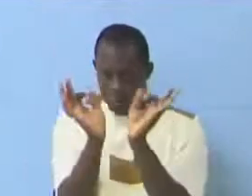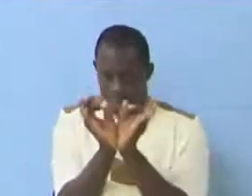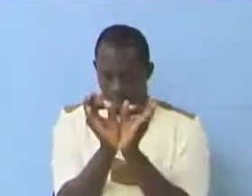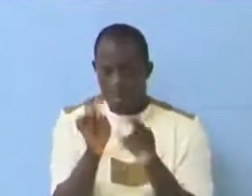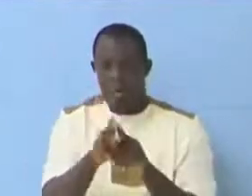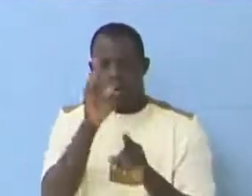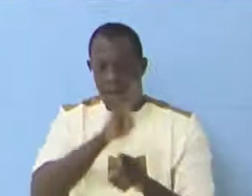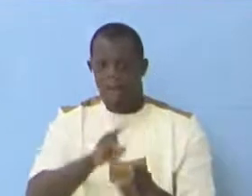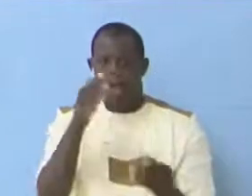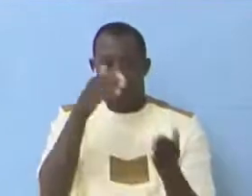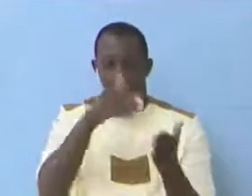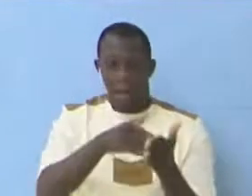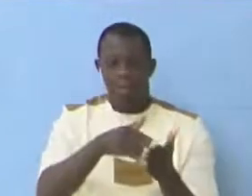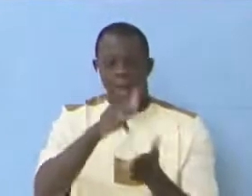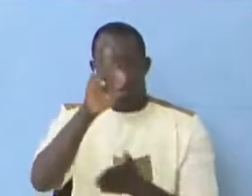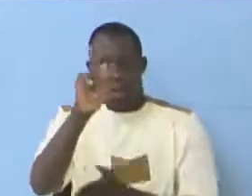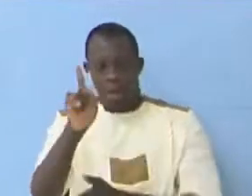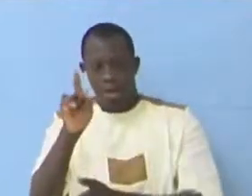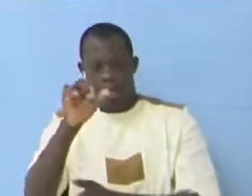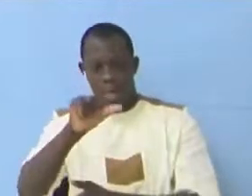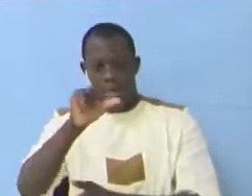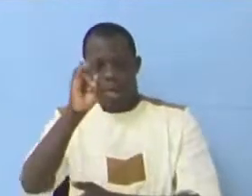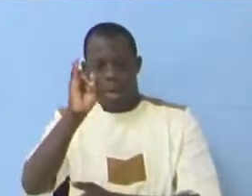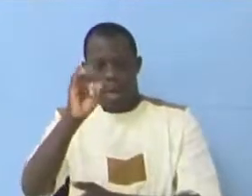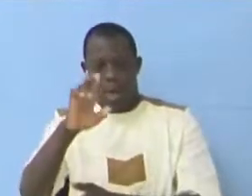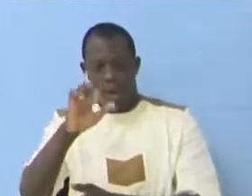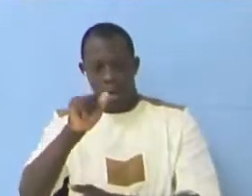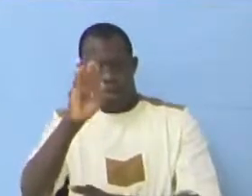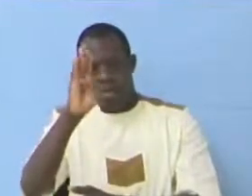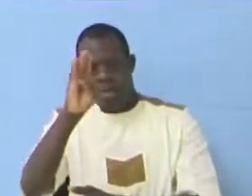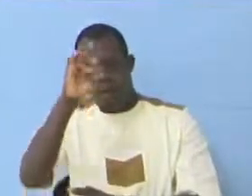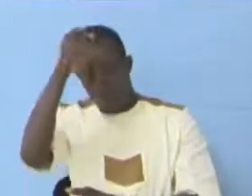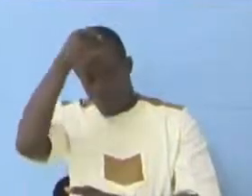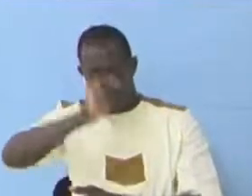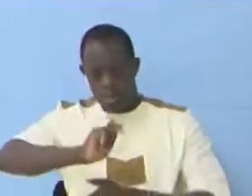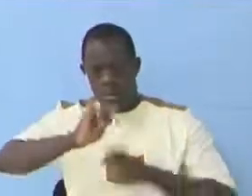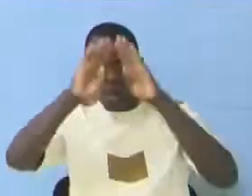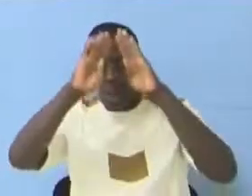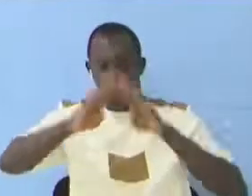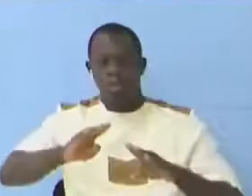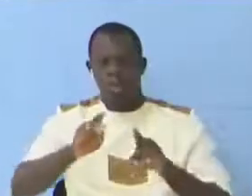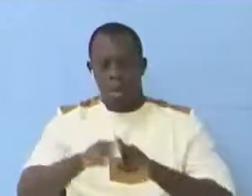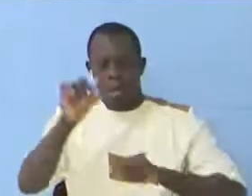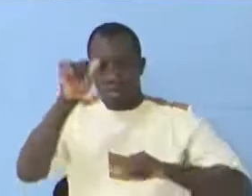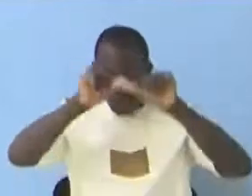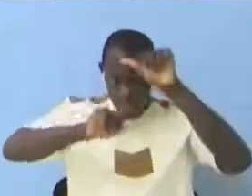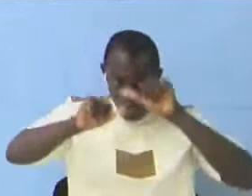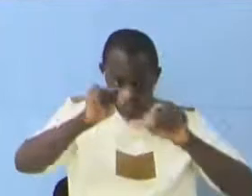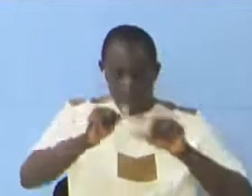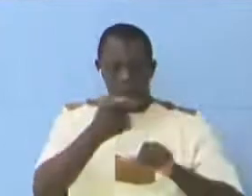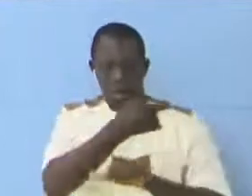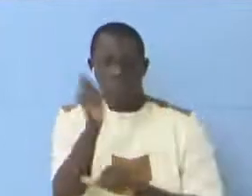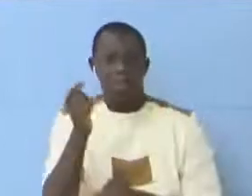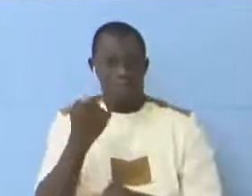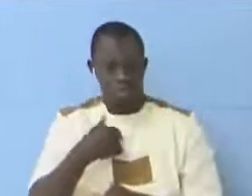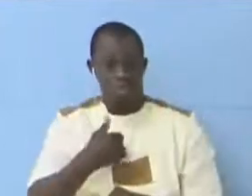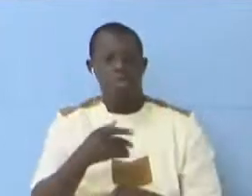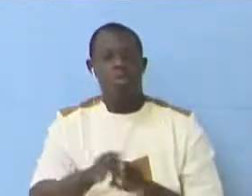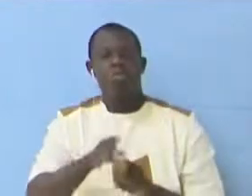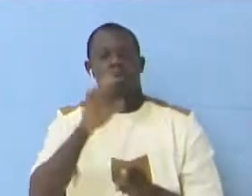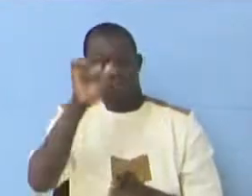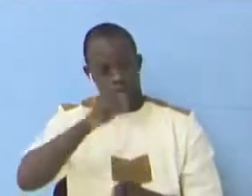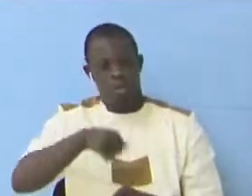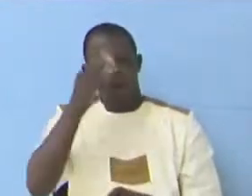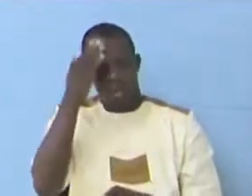come to the Kairaba station and screen these people to ascertain what they were here for.